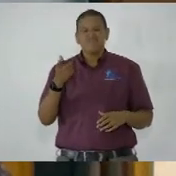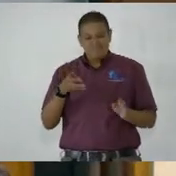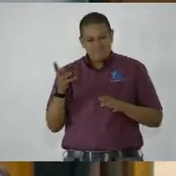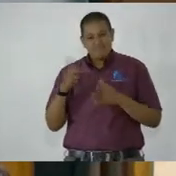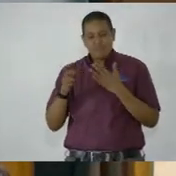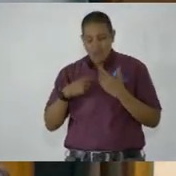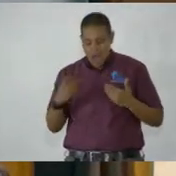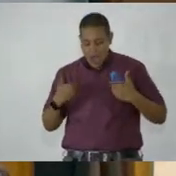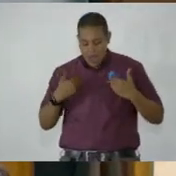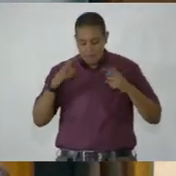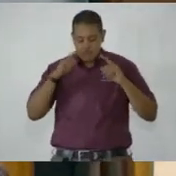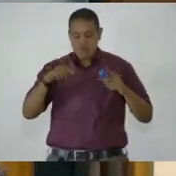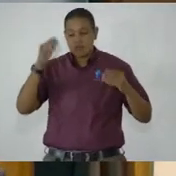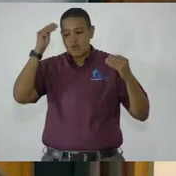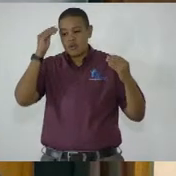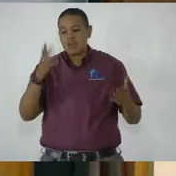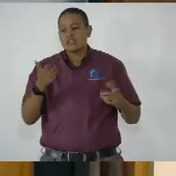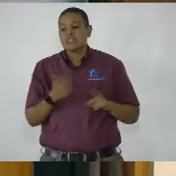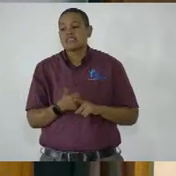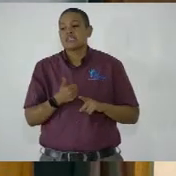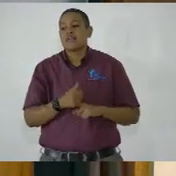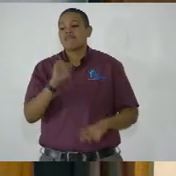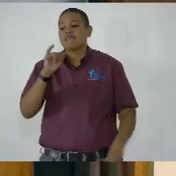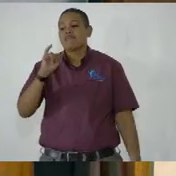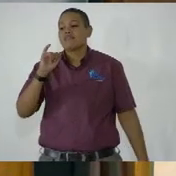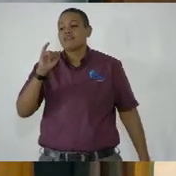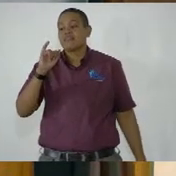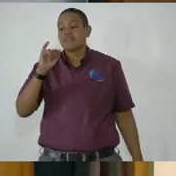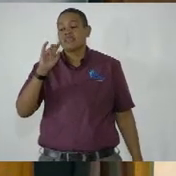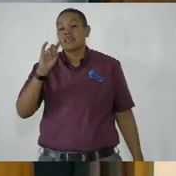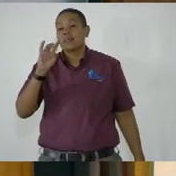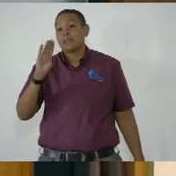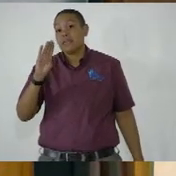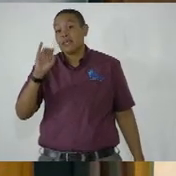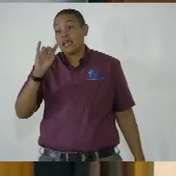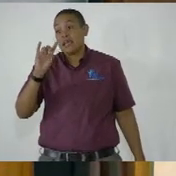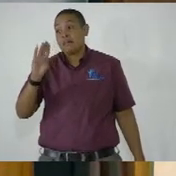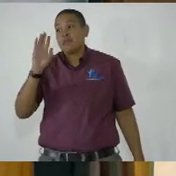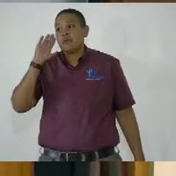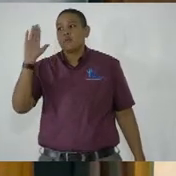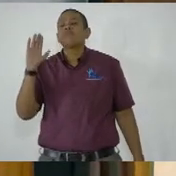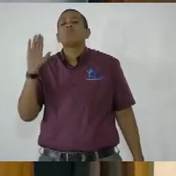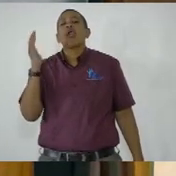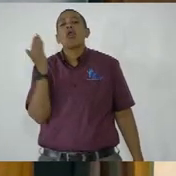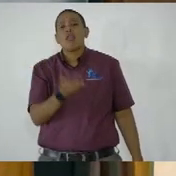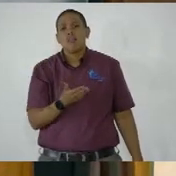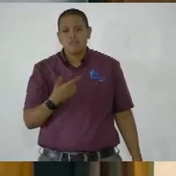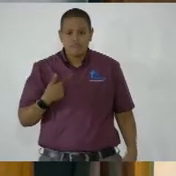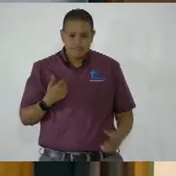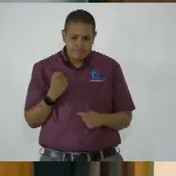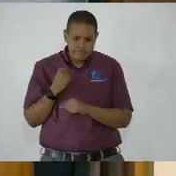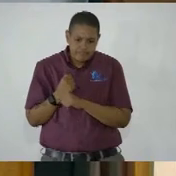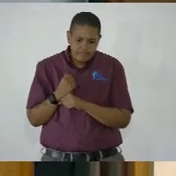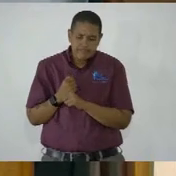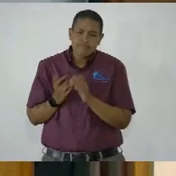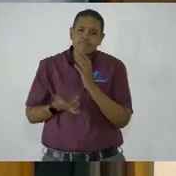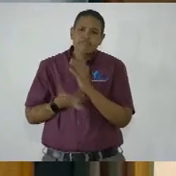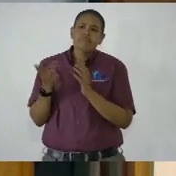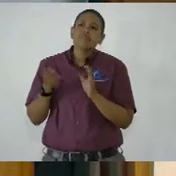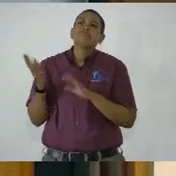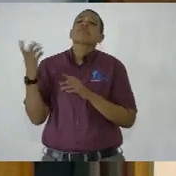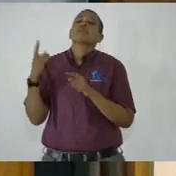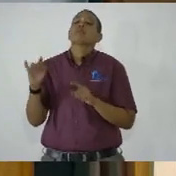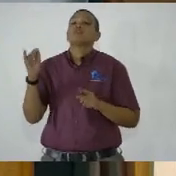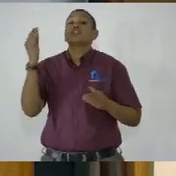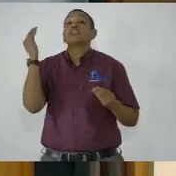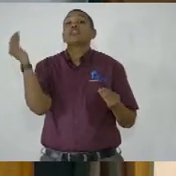to report, Madam Speaker, that the Inter-American Development Bank would like to help us with this. And just to